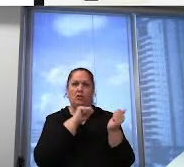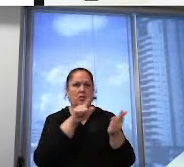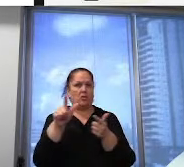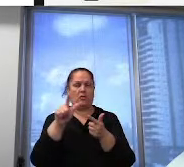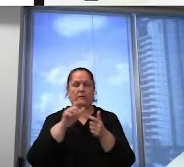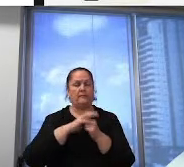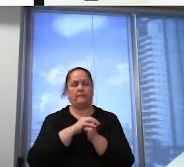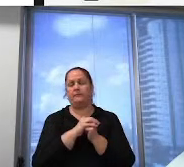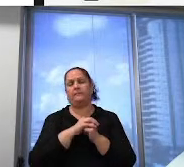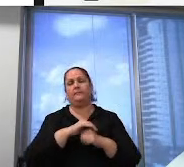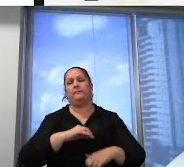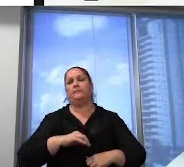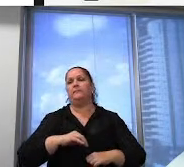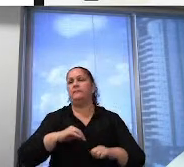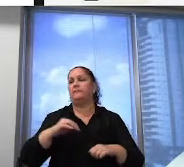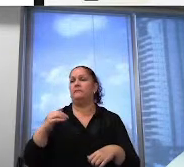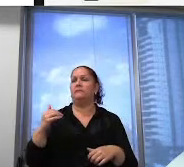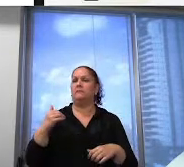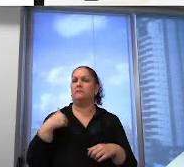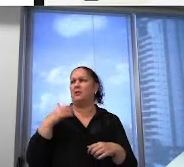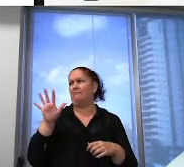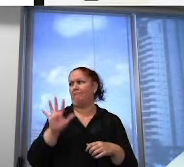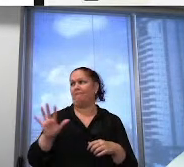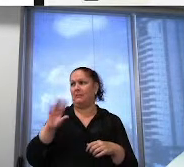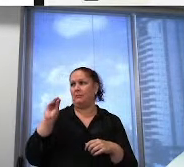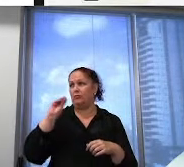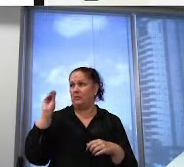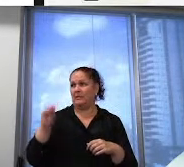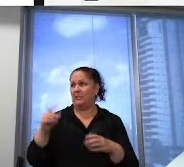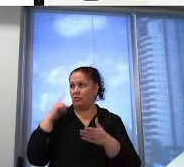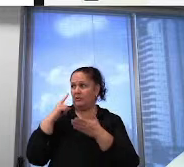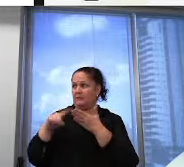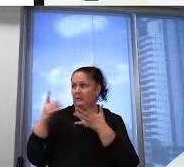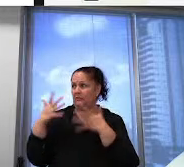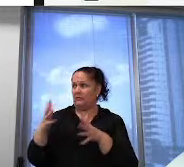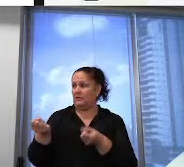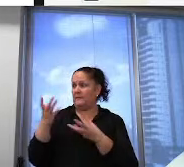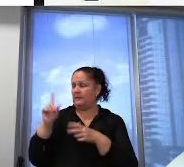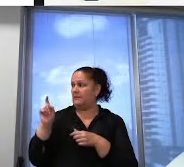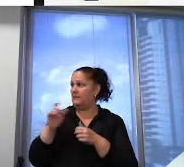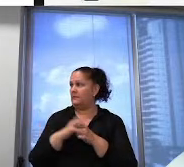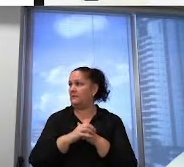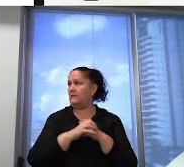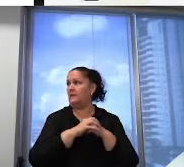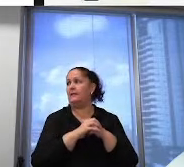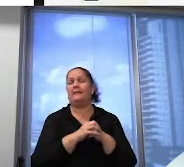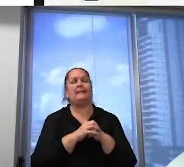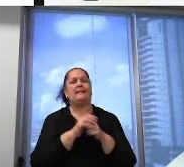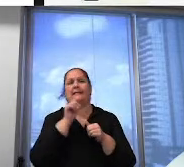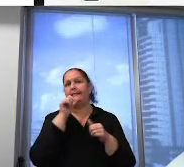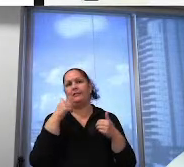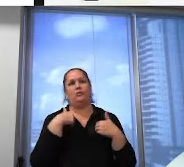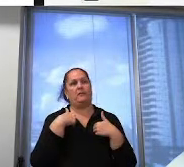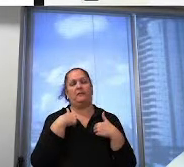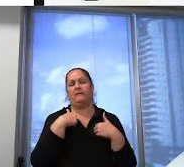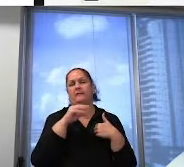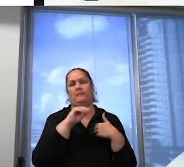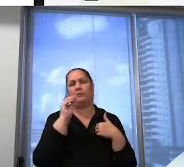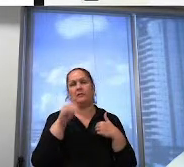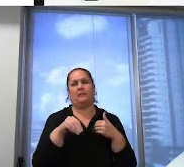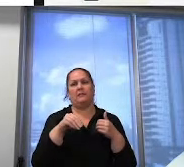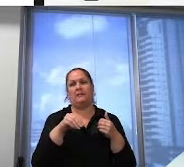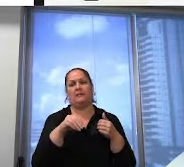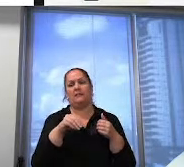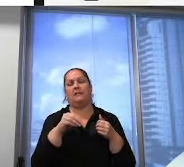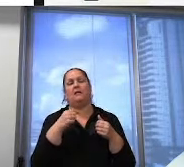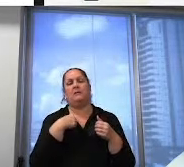are being assessed, but not all of them. Do you have just like a rough % what's been inspected, what has not been inspected? I don't have a